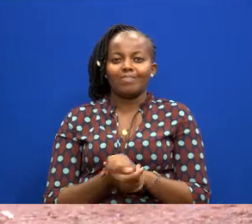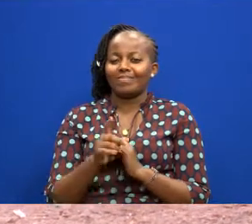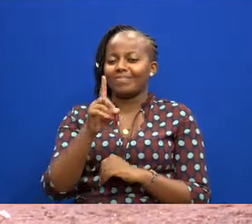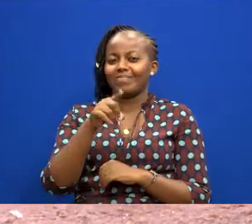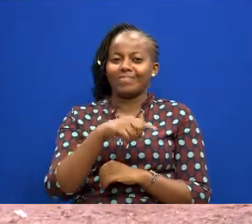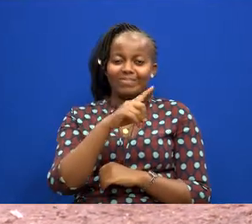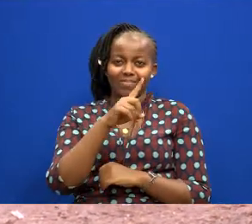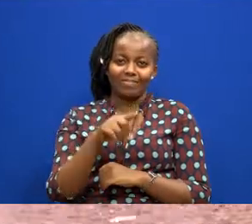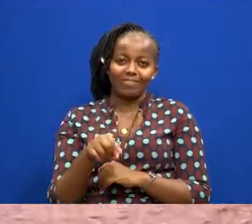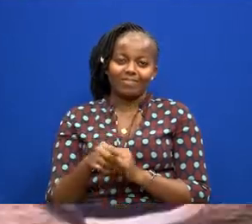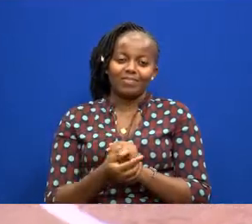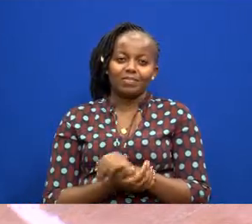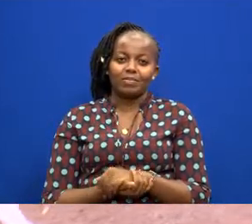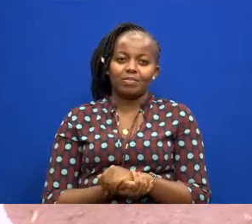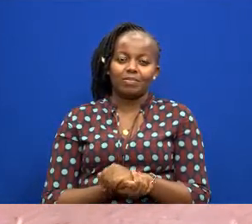So,